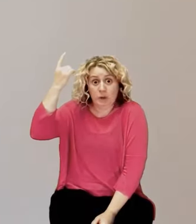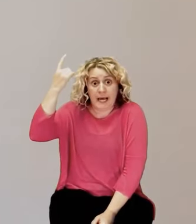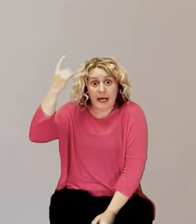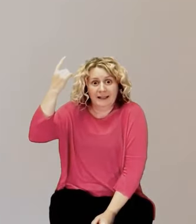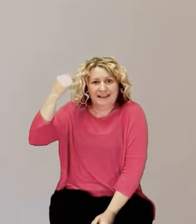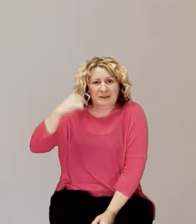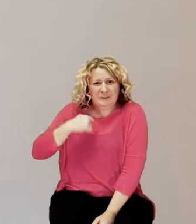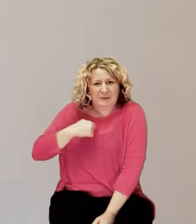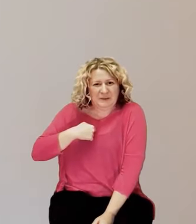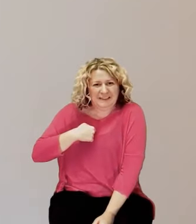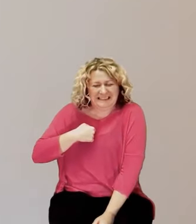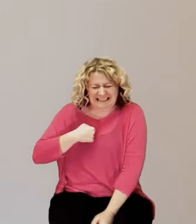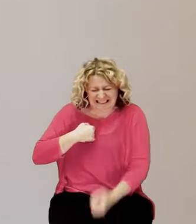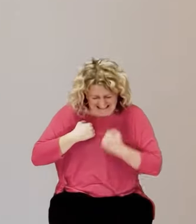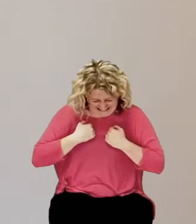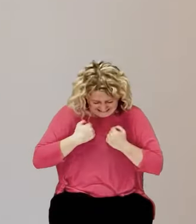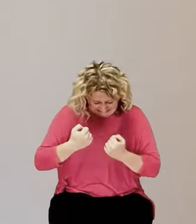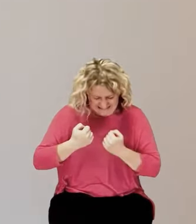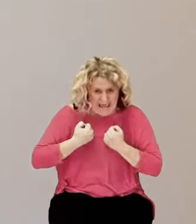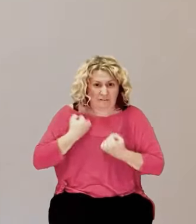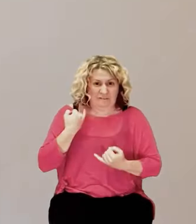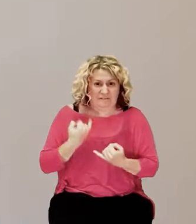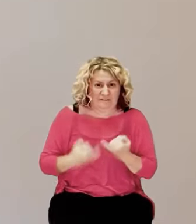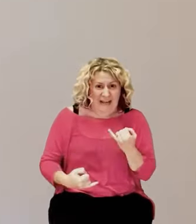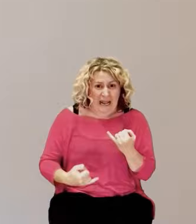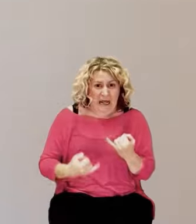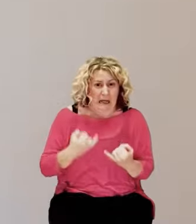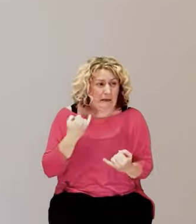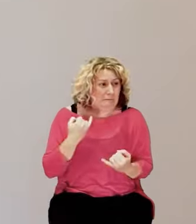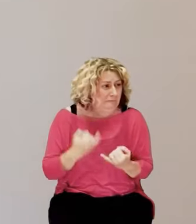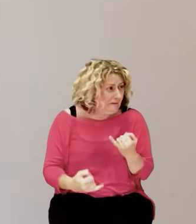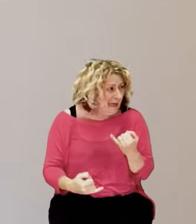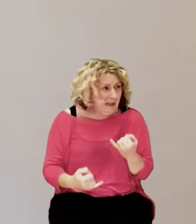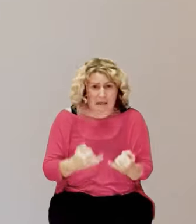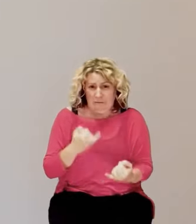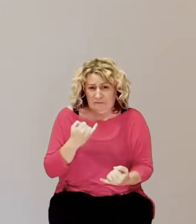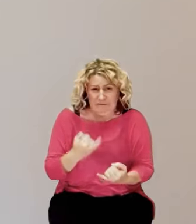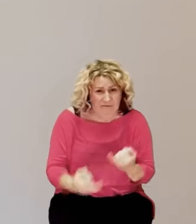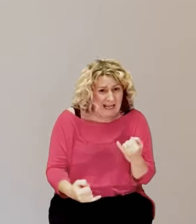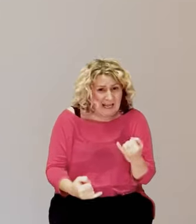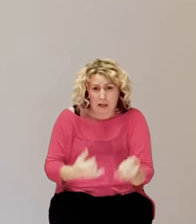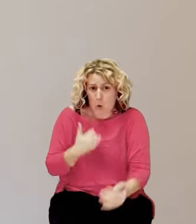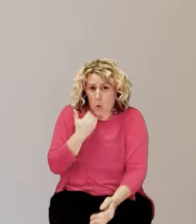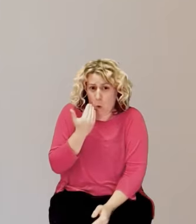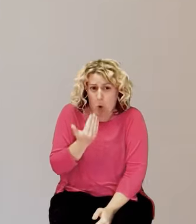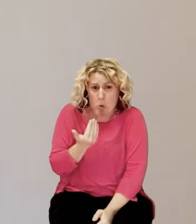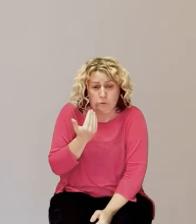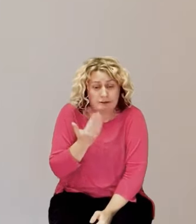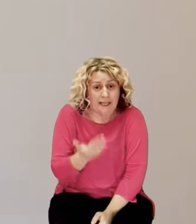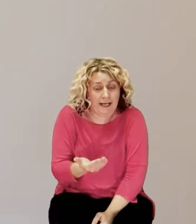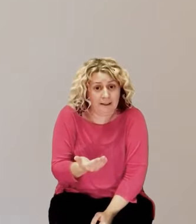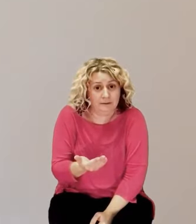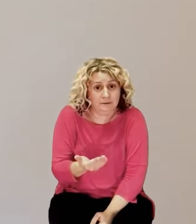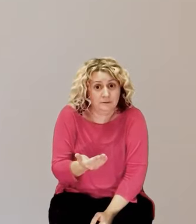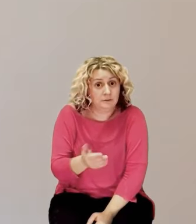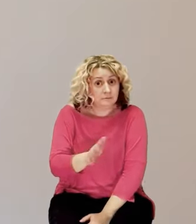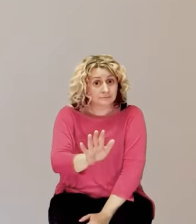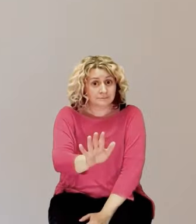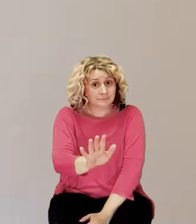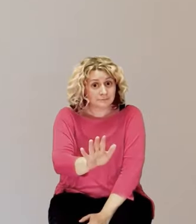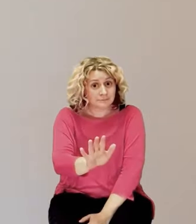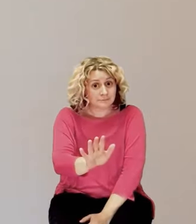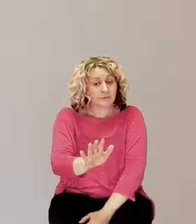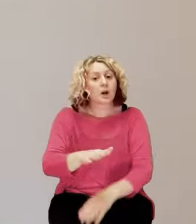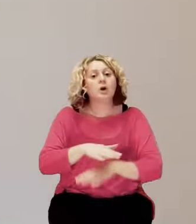house or next door to me or with me, you'd see all my failures. Hey, it doesn't say the power of perfection.